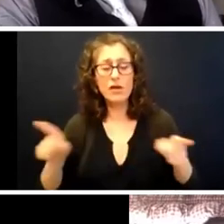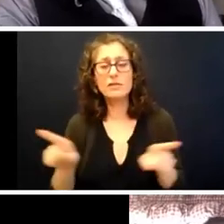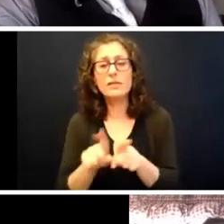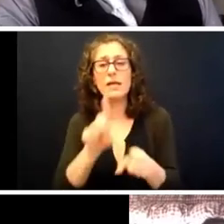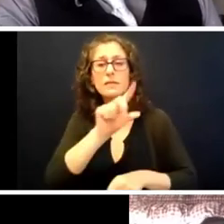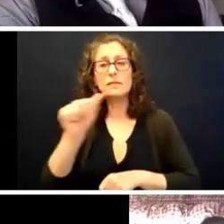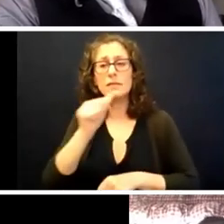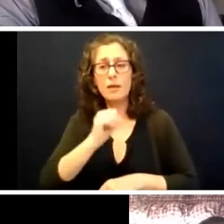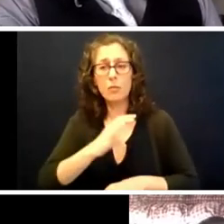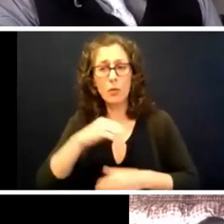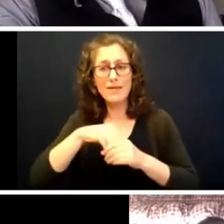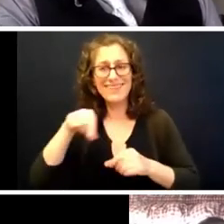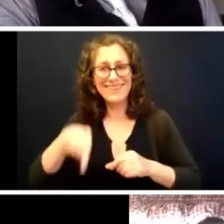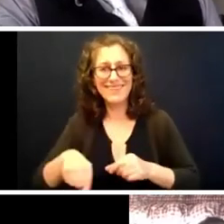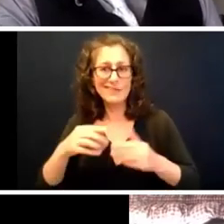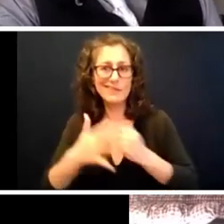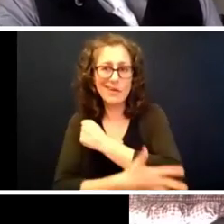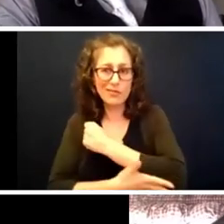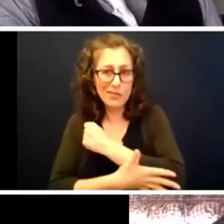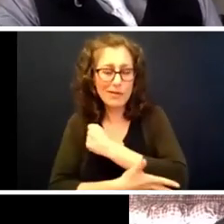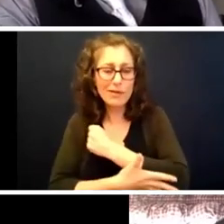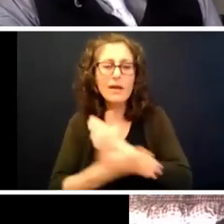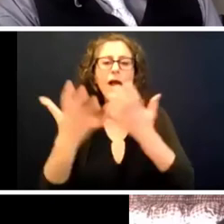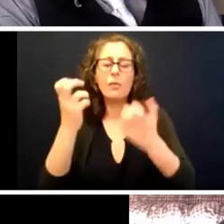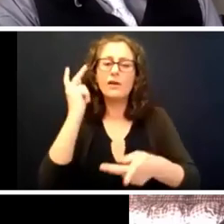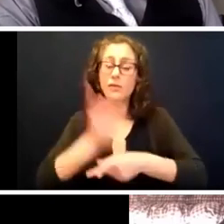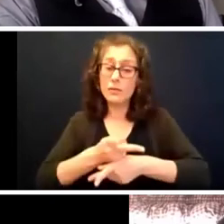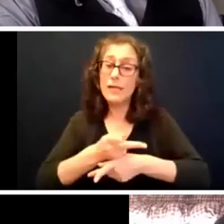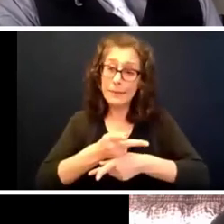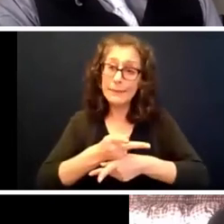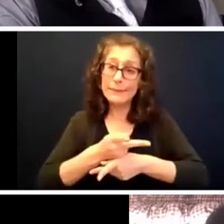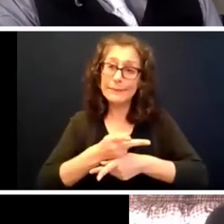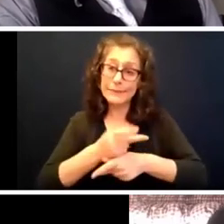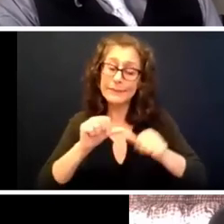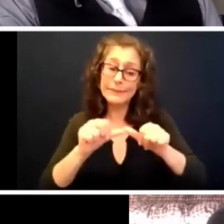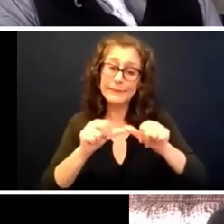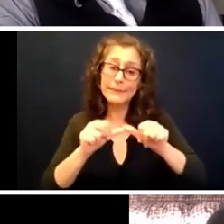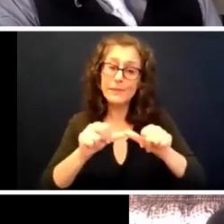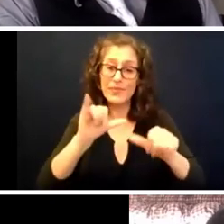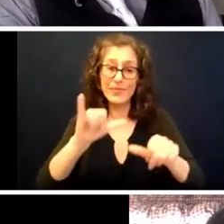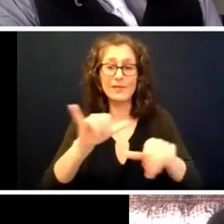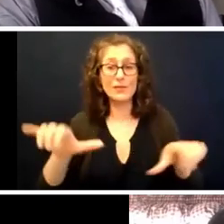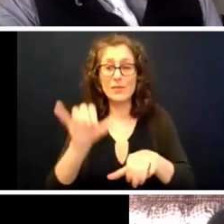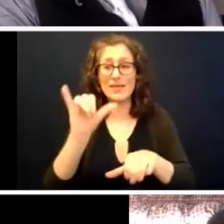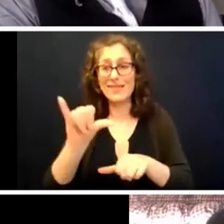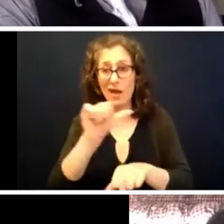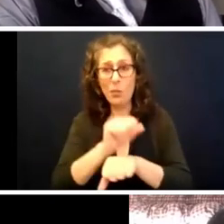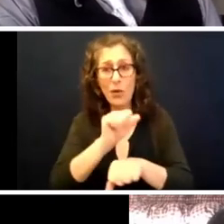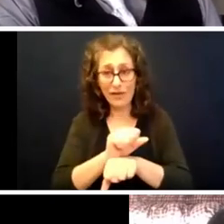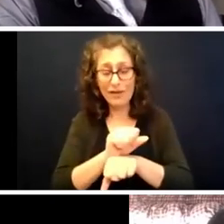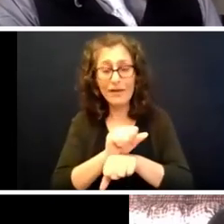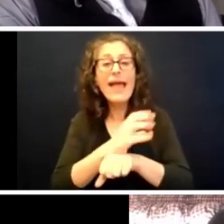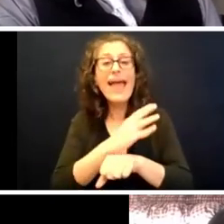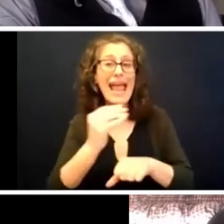country, I do want to keep doing that work. And I am, you